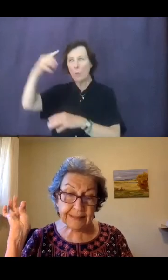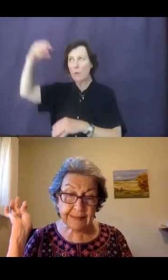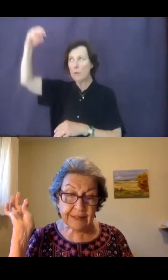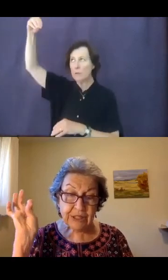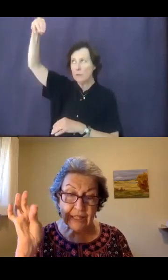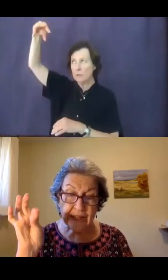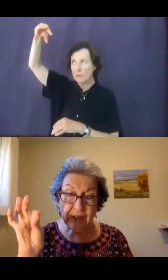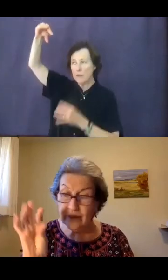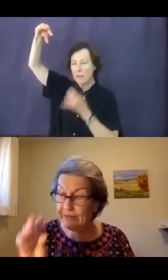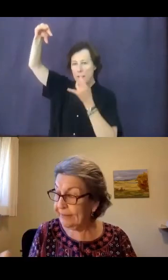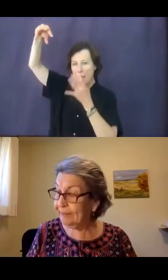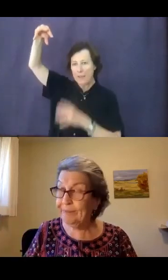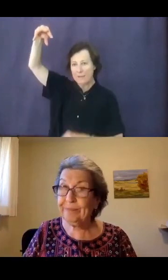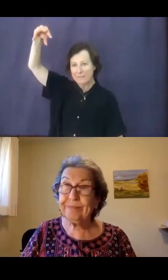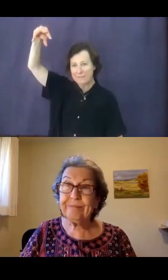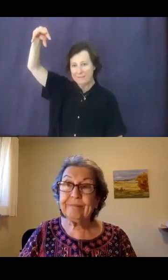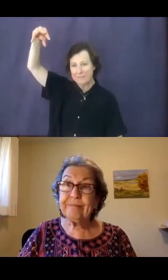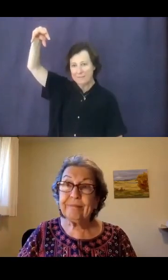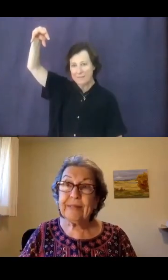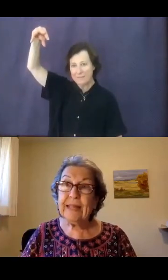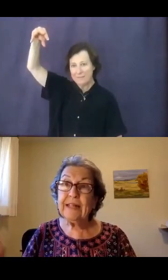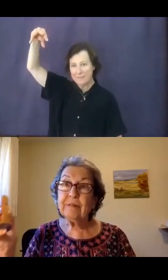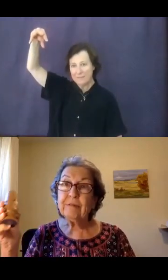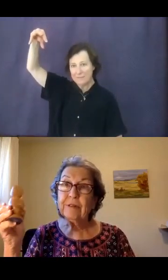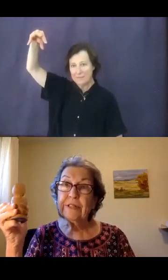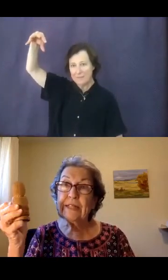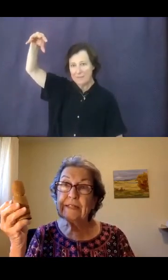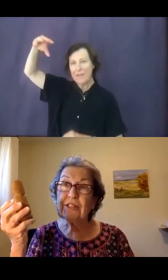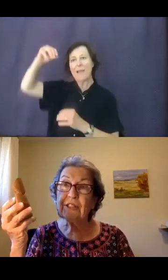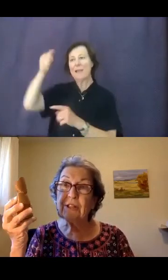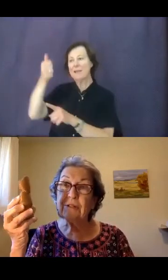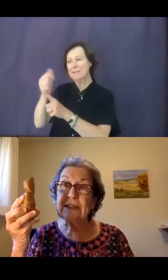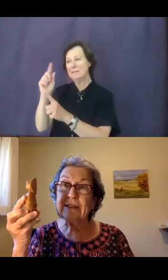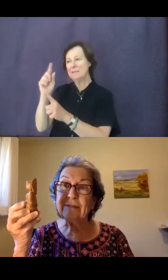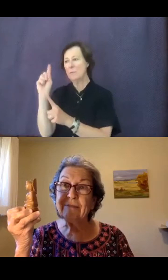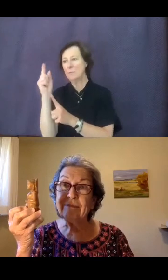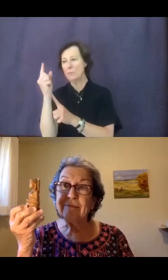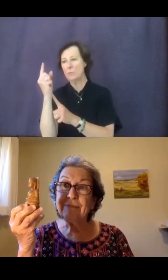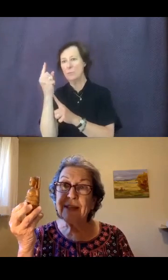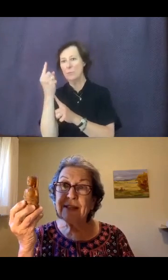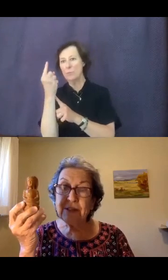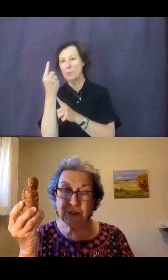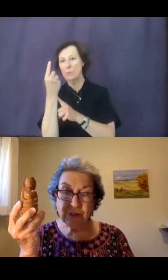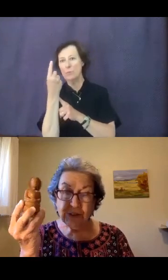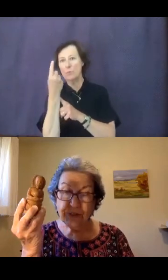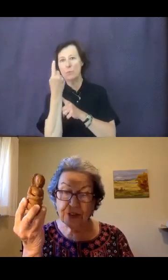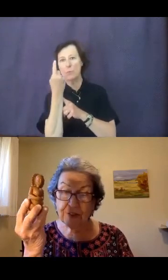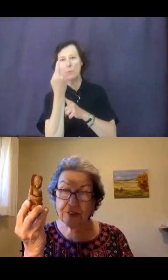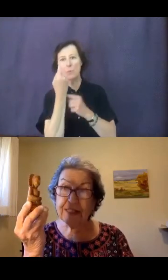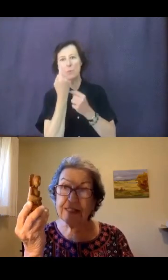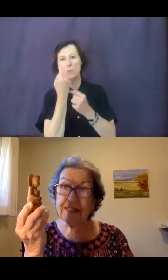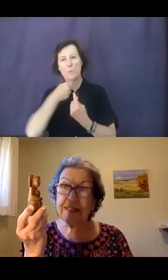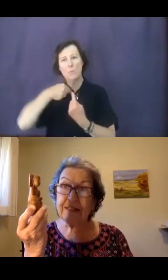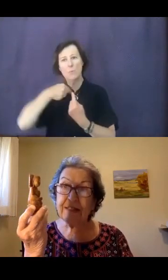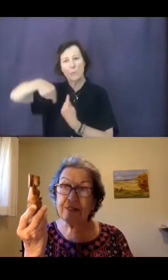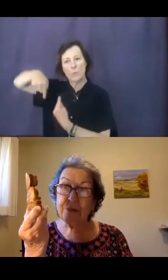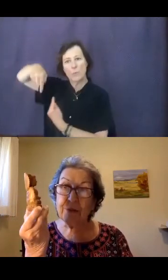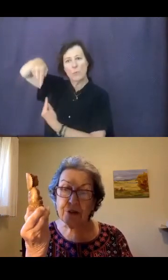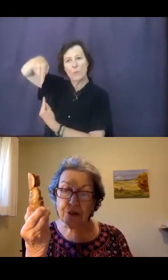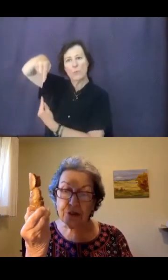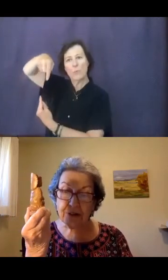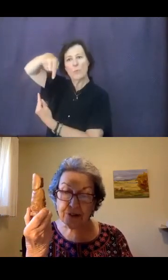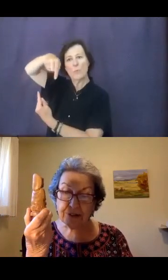spotlight shining on it, and it rotates slowly so that visitors can see it